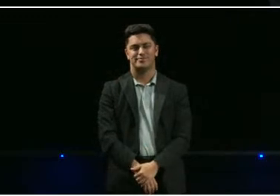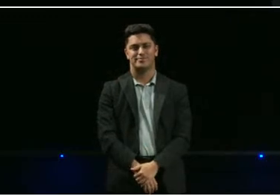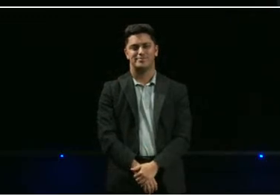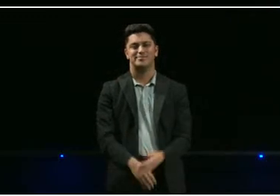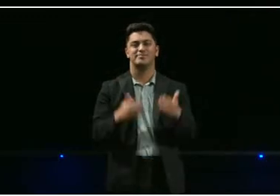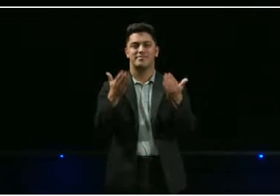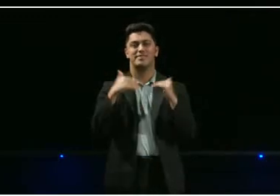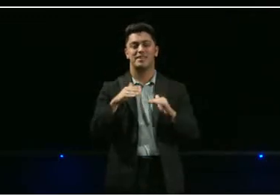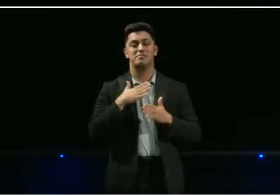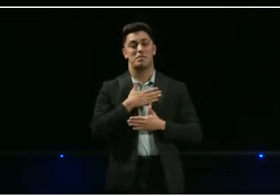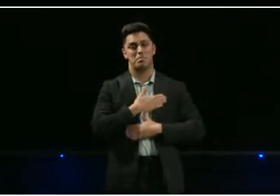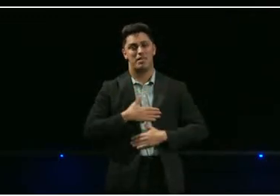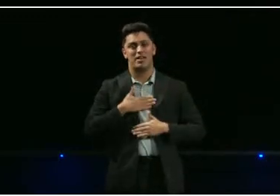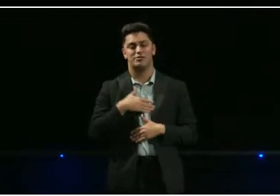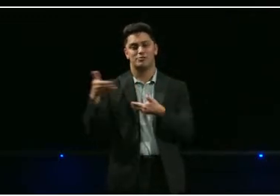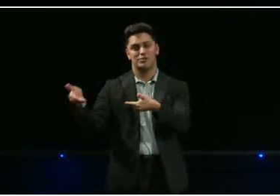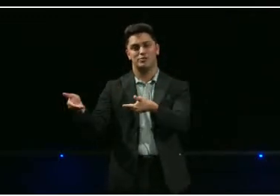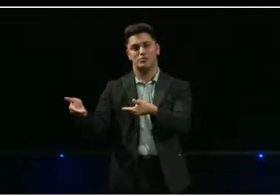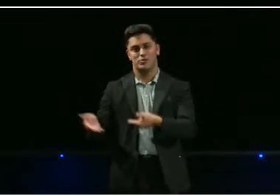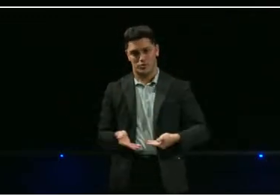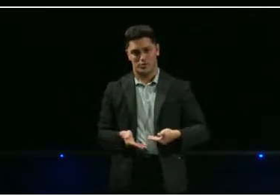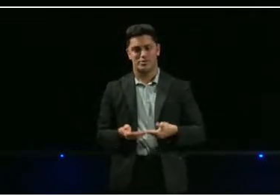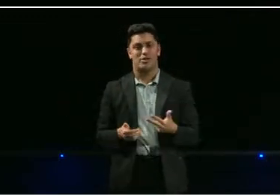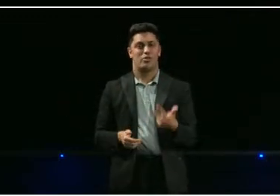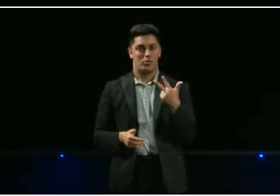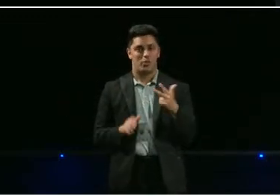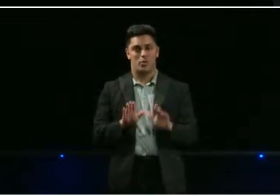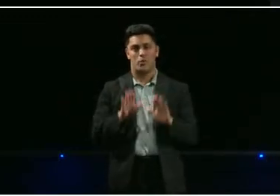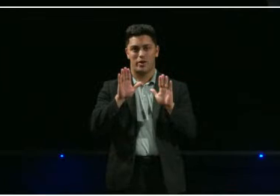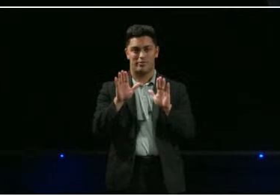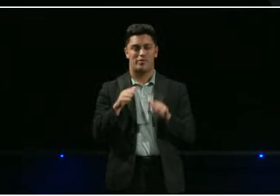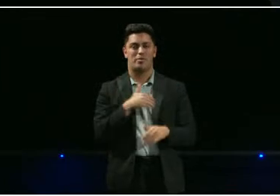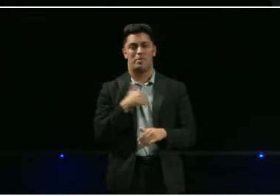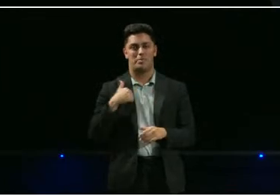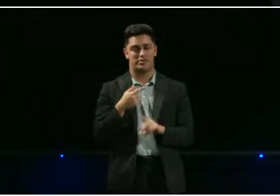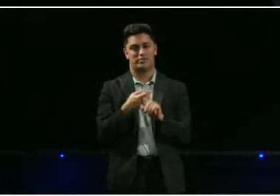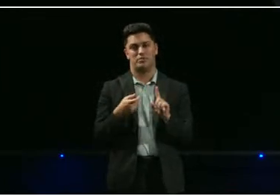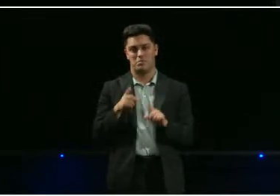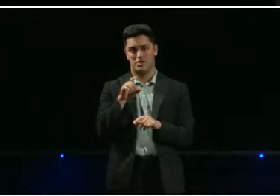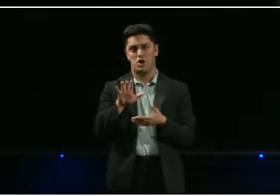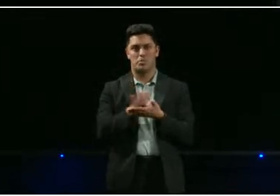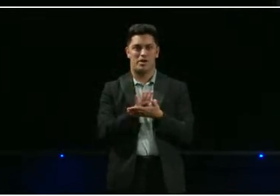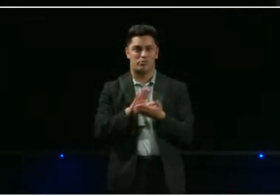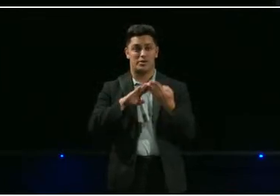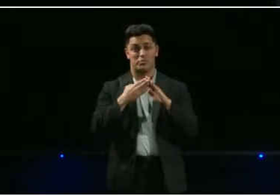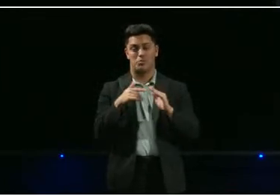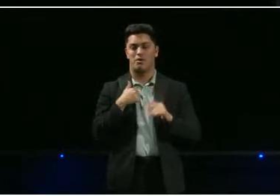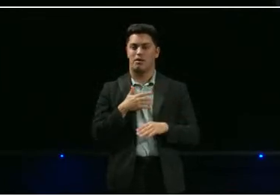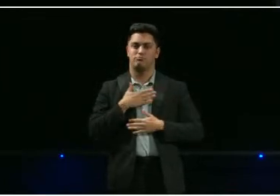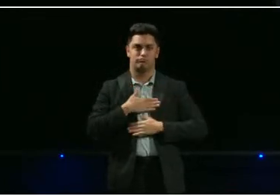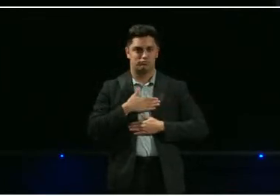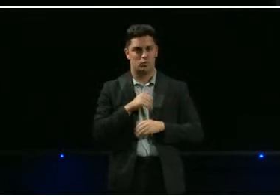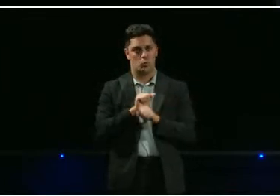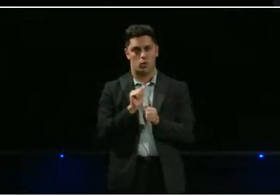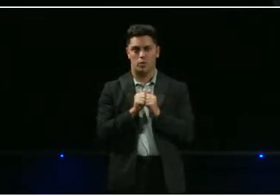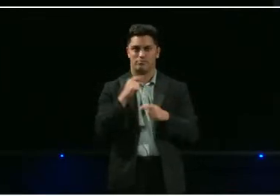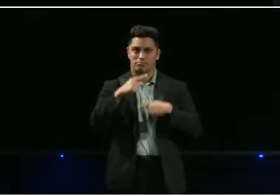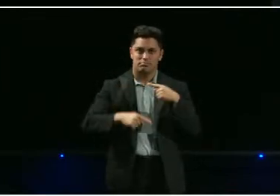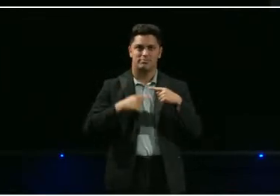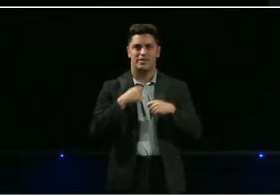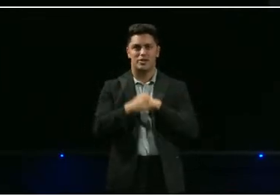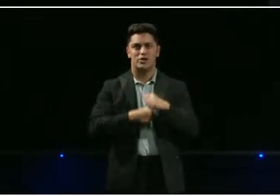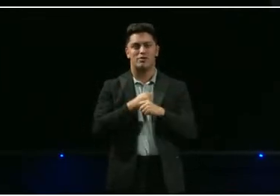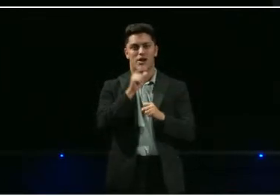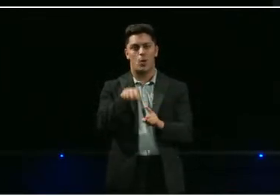next is my pleasure is to introduce you three wonderful members of the documentary community who I have the pleasure of working with all year round, not just